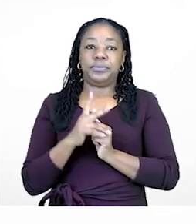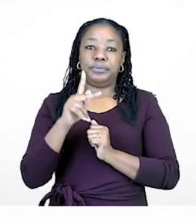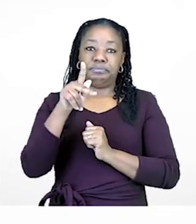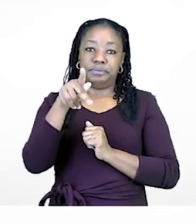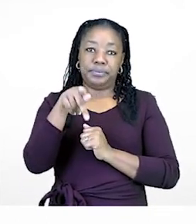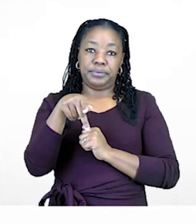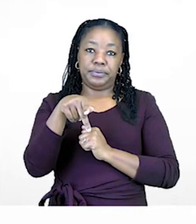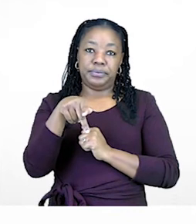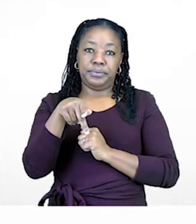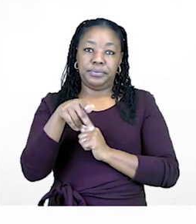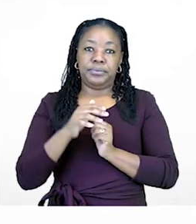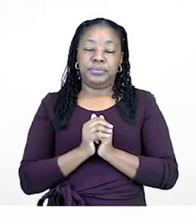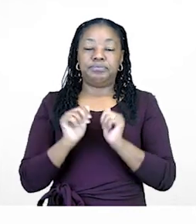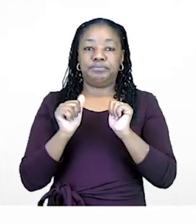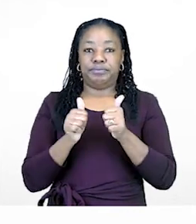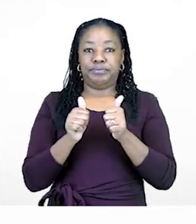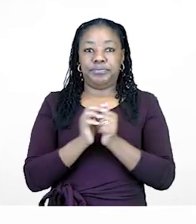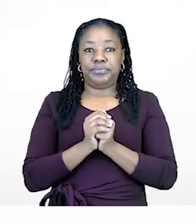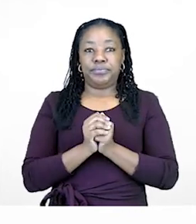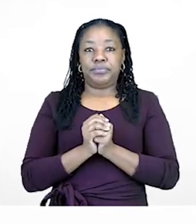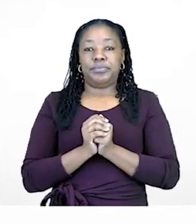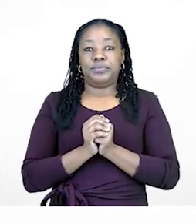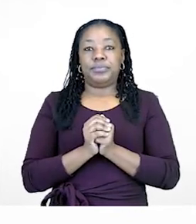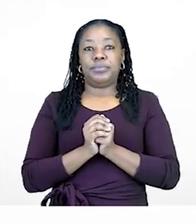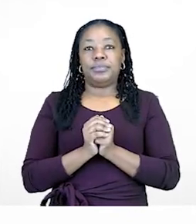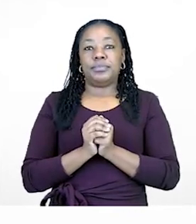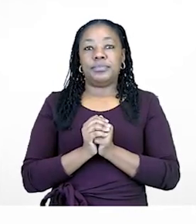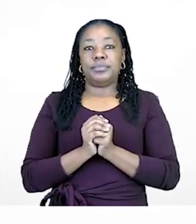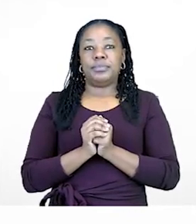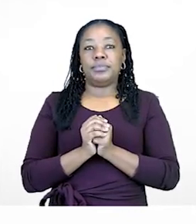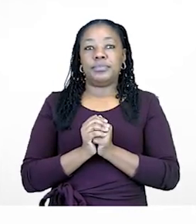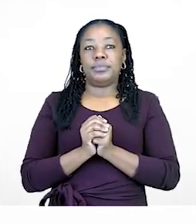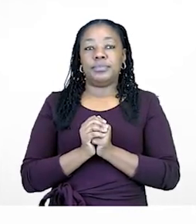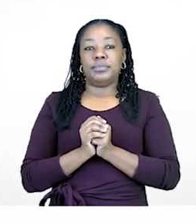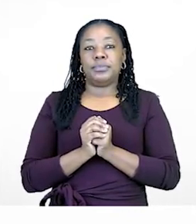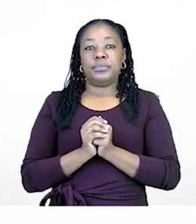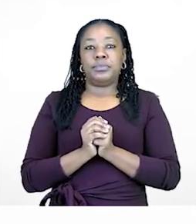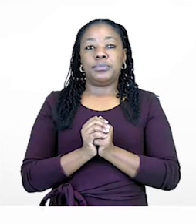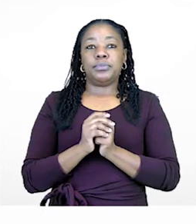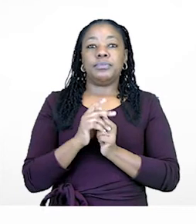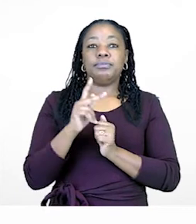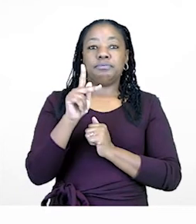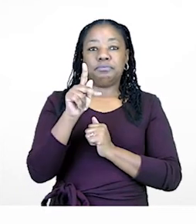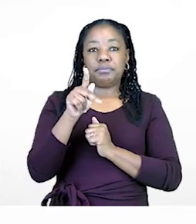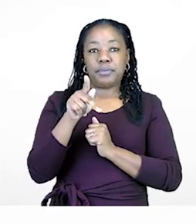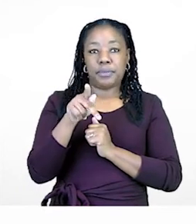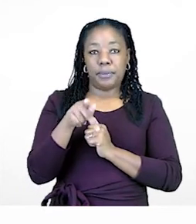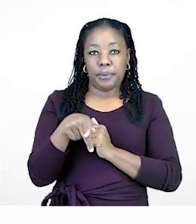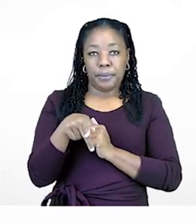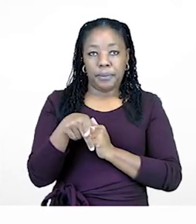P. Very good. So the letter P is the name and the sound that it makes is